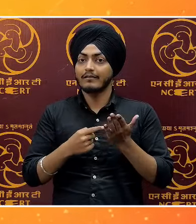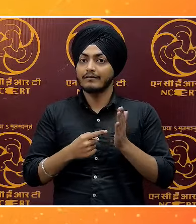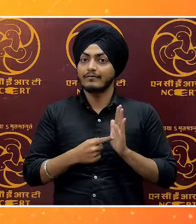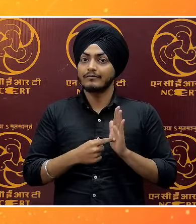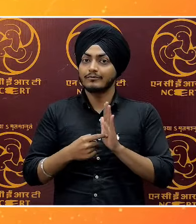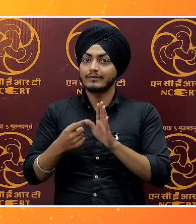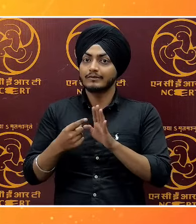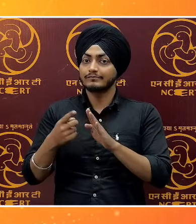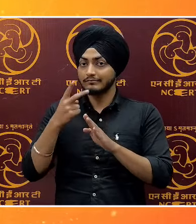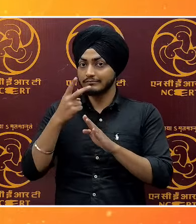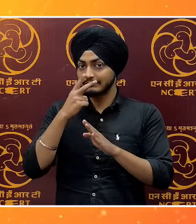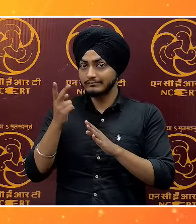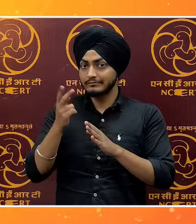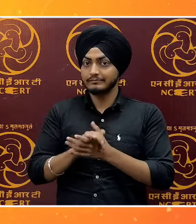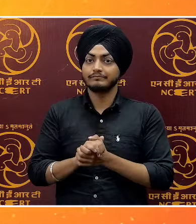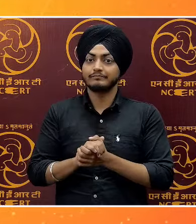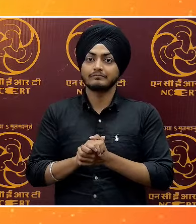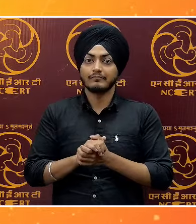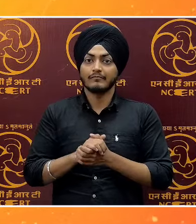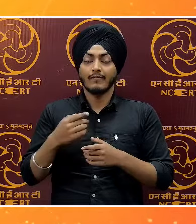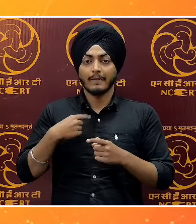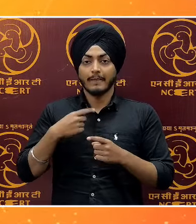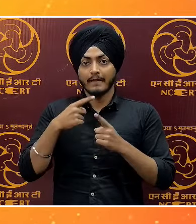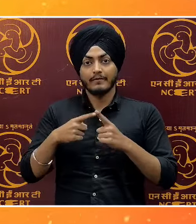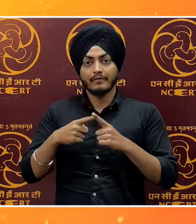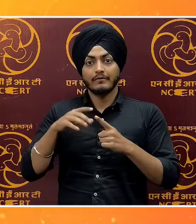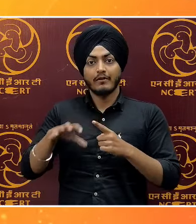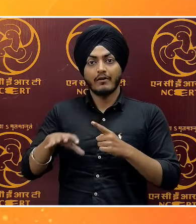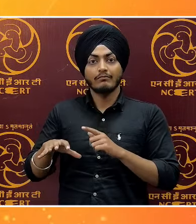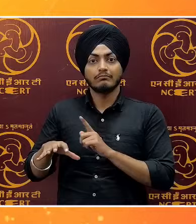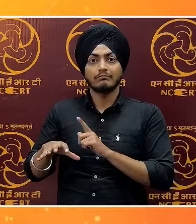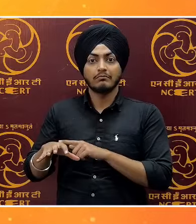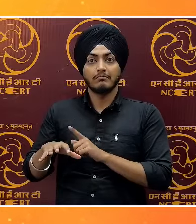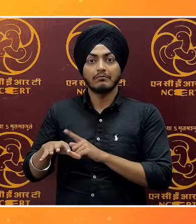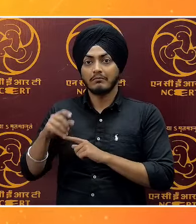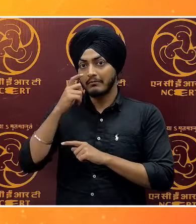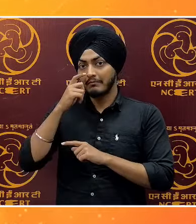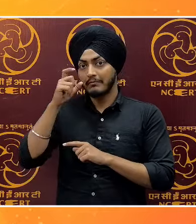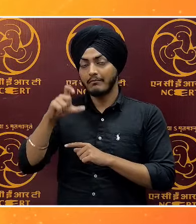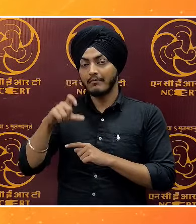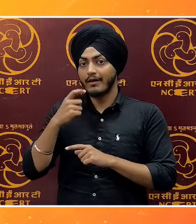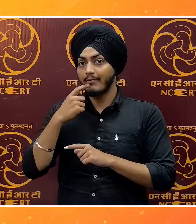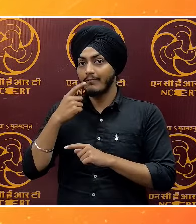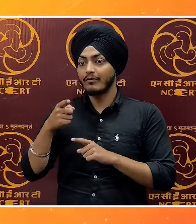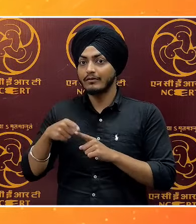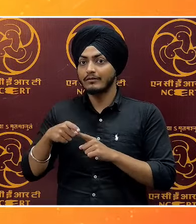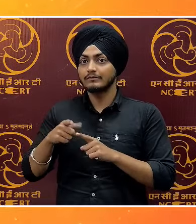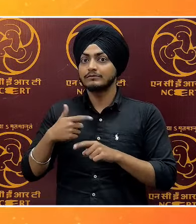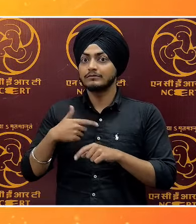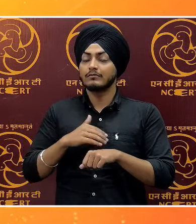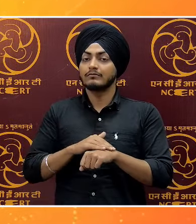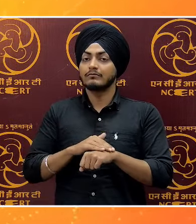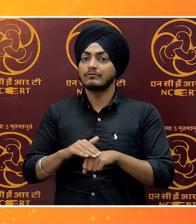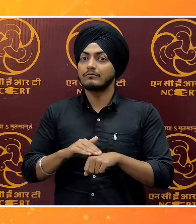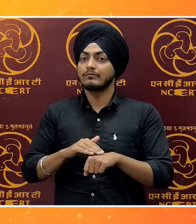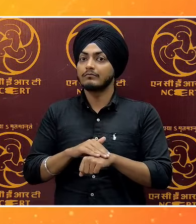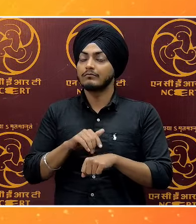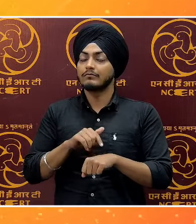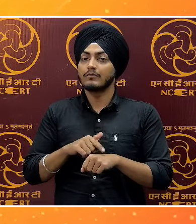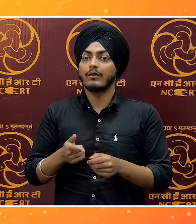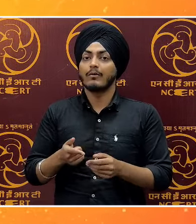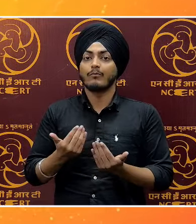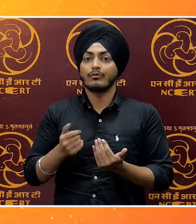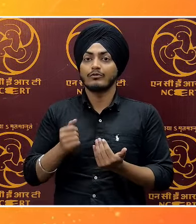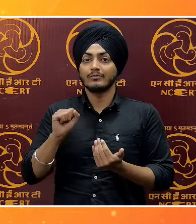I would say, town, and it has been, as a ma'am said, it has been made tactile in nature. Even I can feel it. I can feel